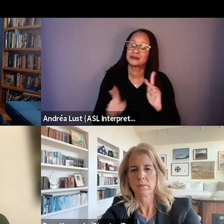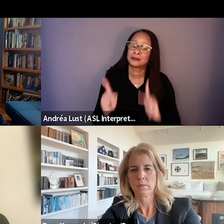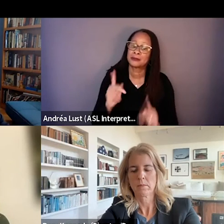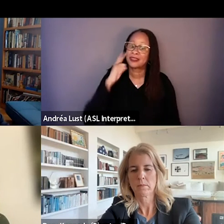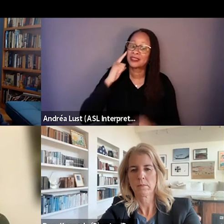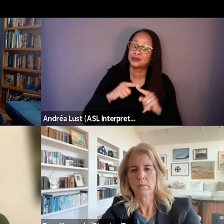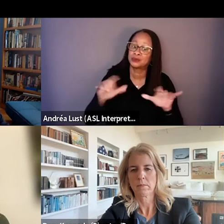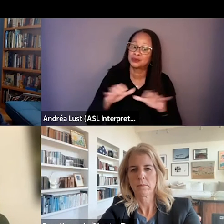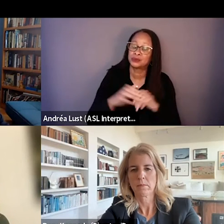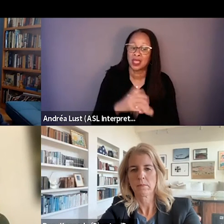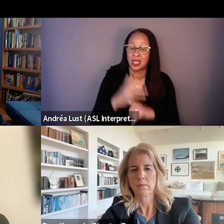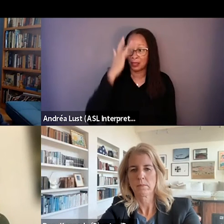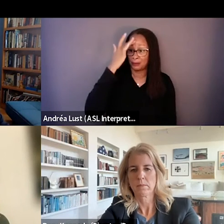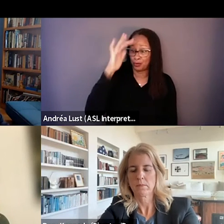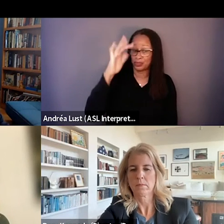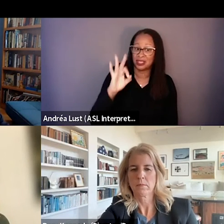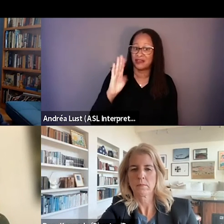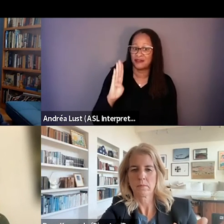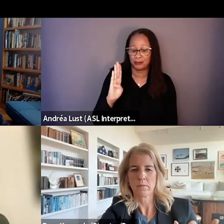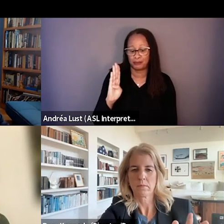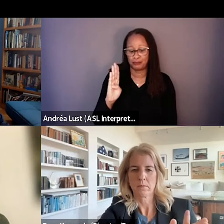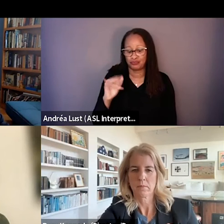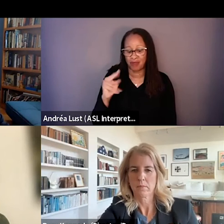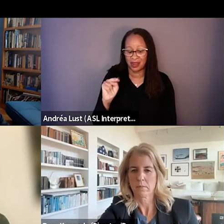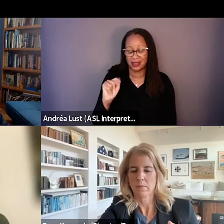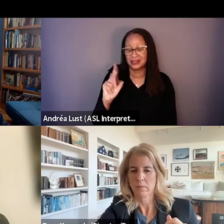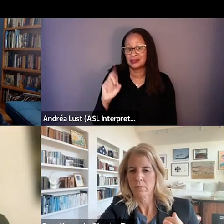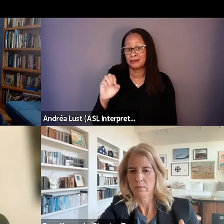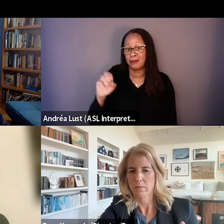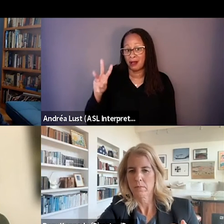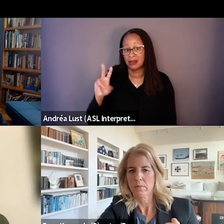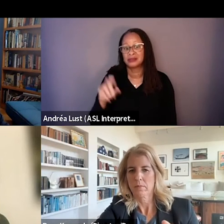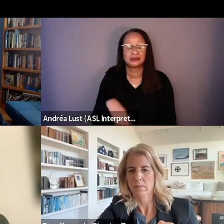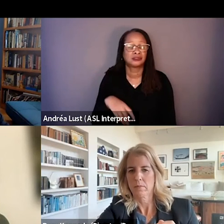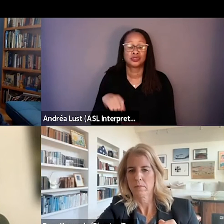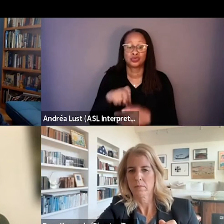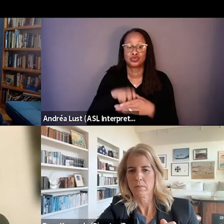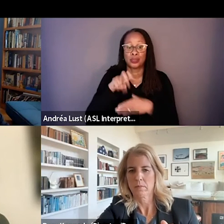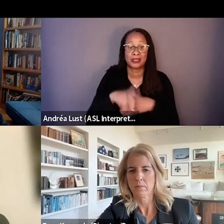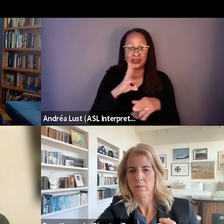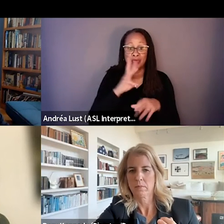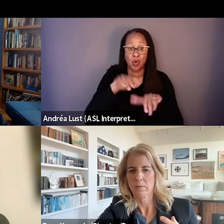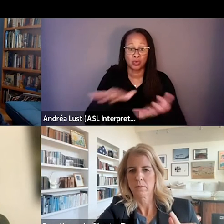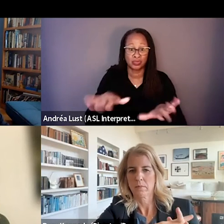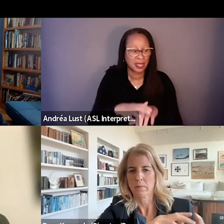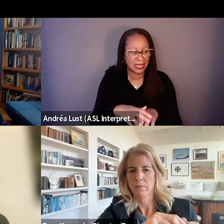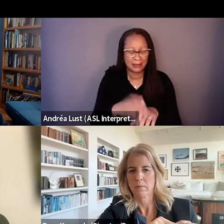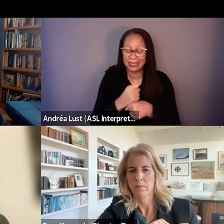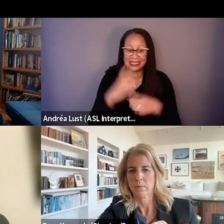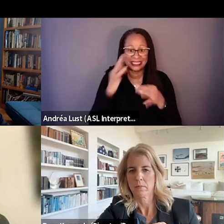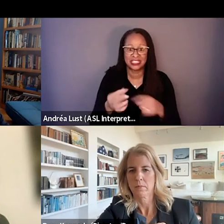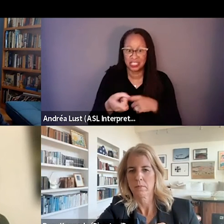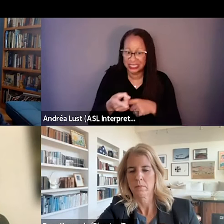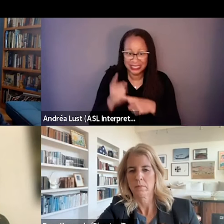to do. I mean, the brilliance of Brian DePaul to jump into the ocean and like he had a split second to make that choice and he